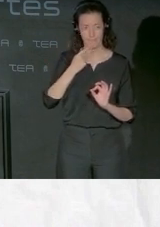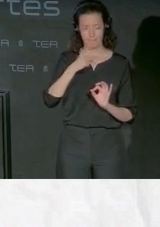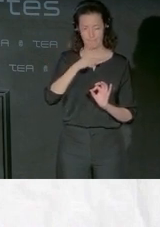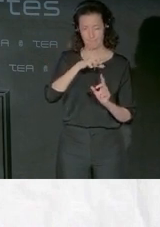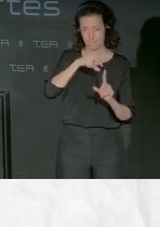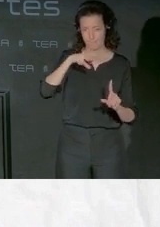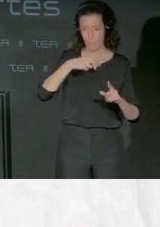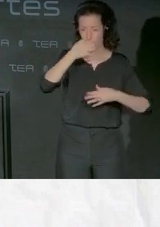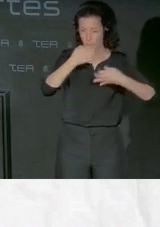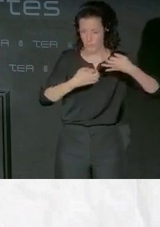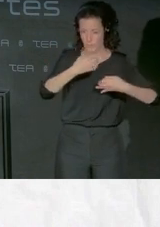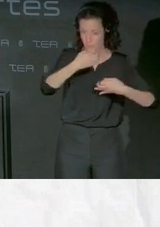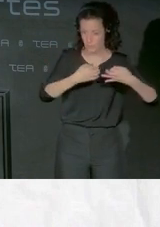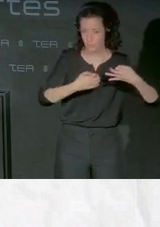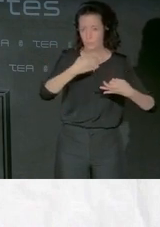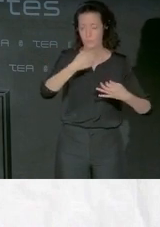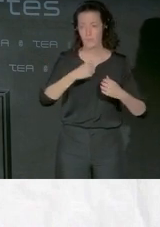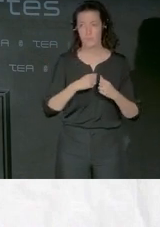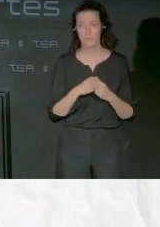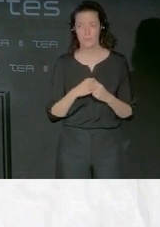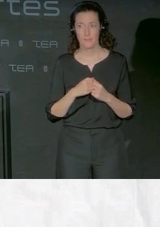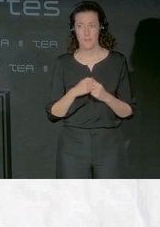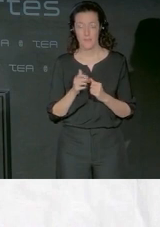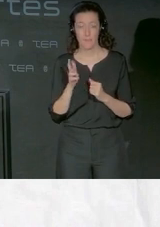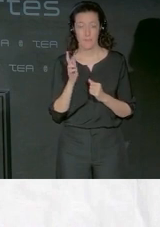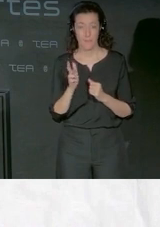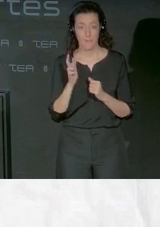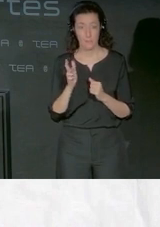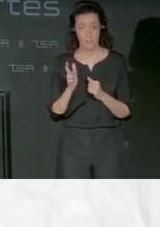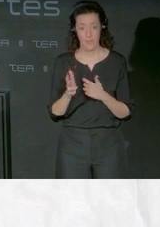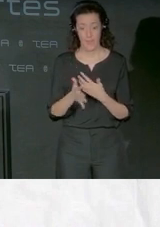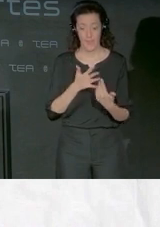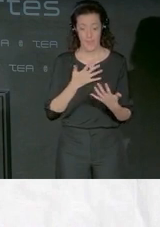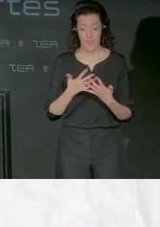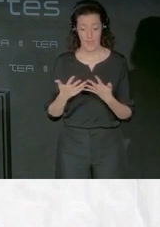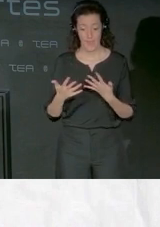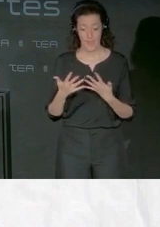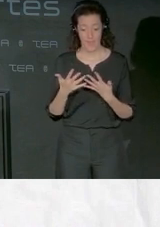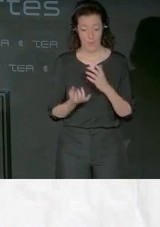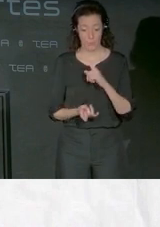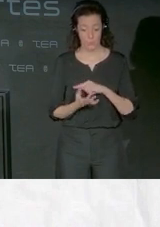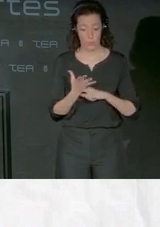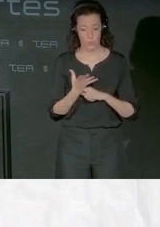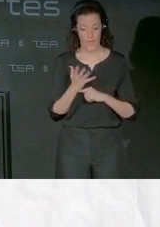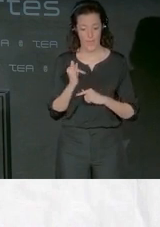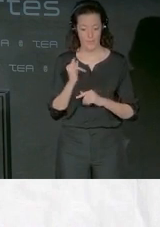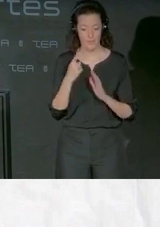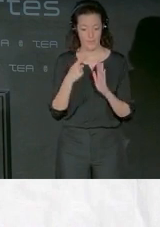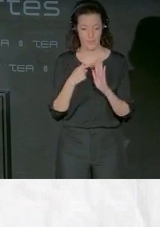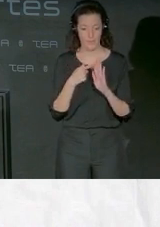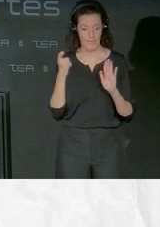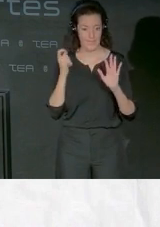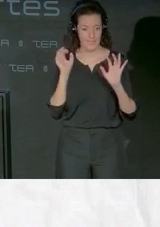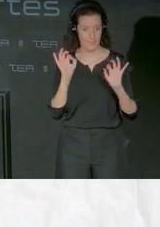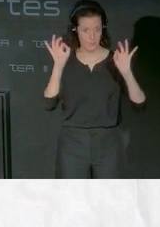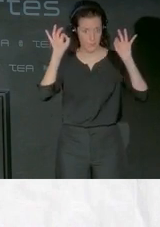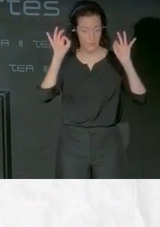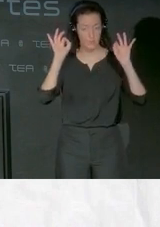how let's say museums and cultural heritage institutions can, let's